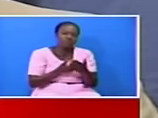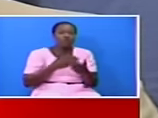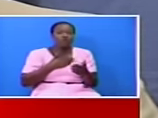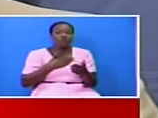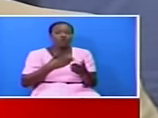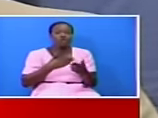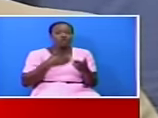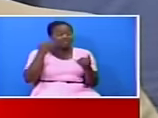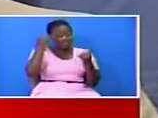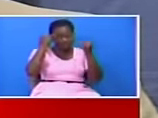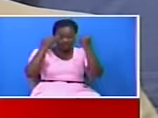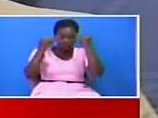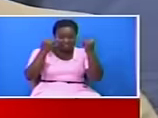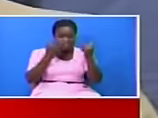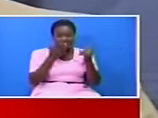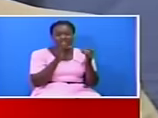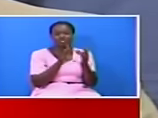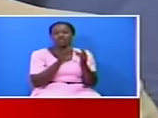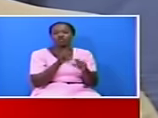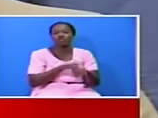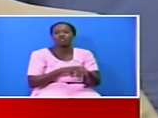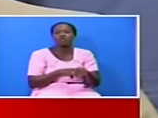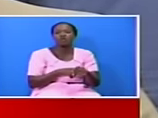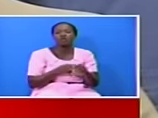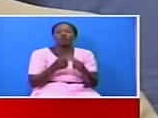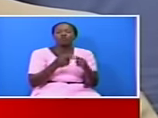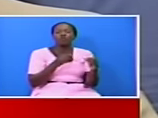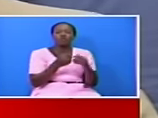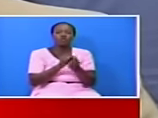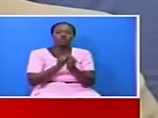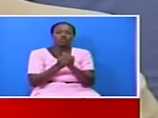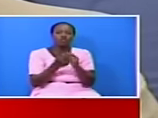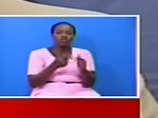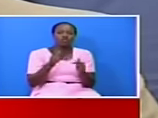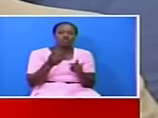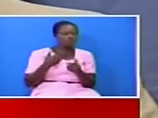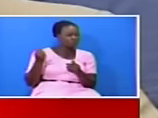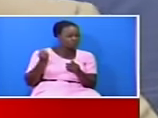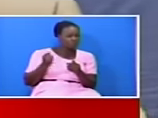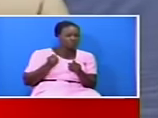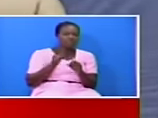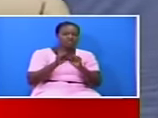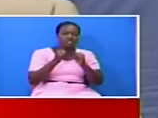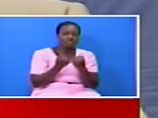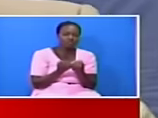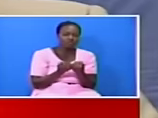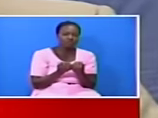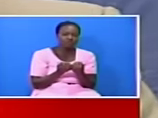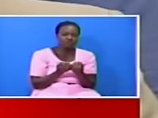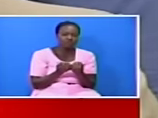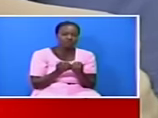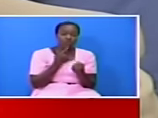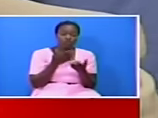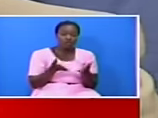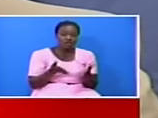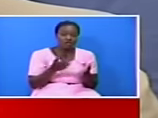imagine. This digital theft, even Moi's analog regime could not imagine it. So therefore, currently,